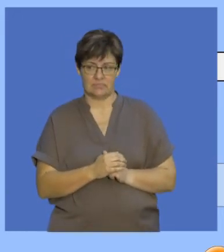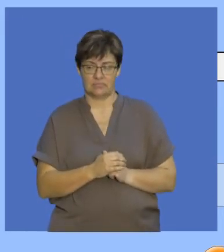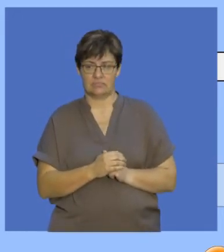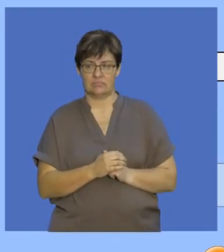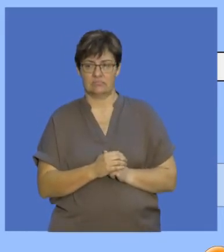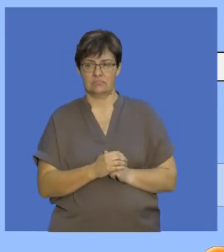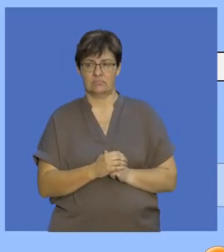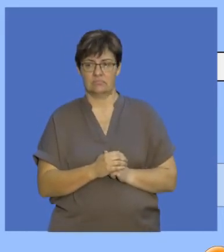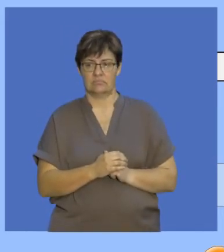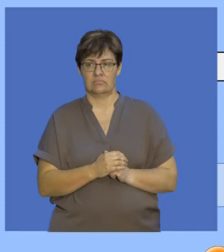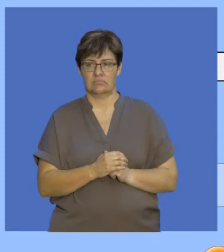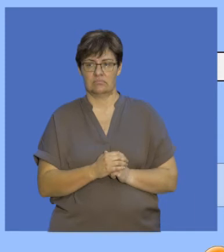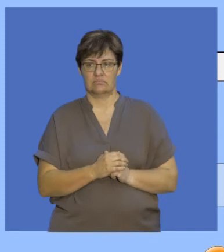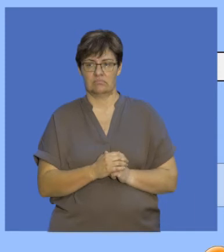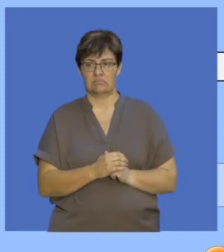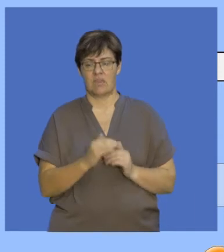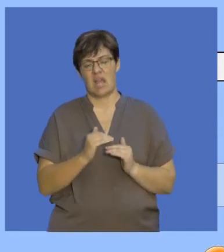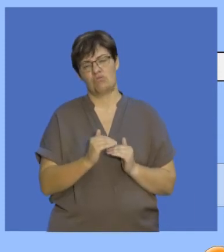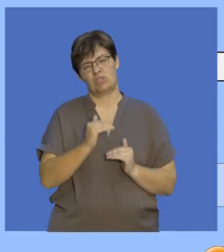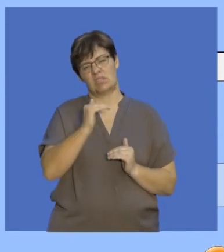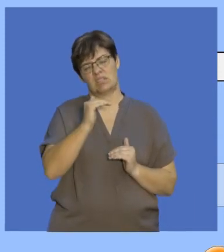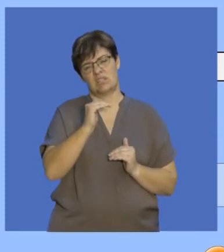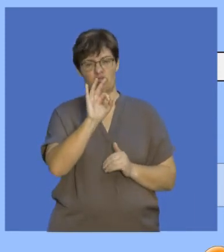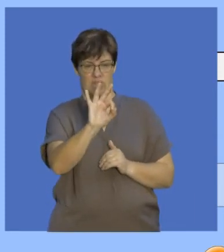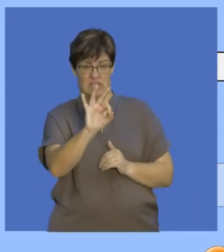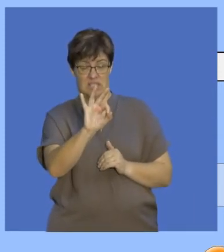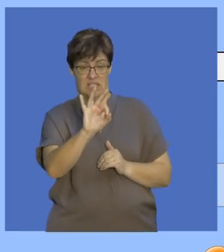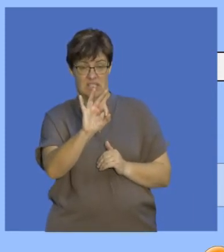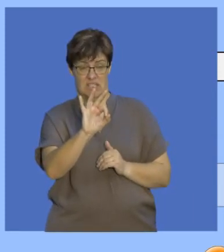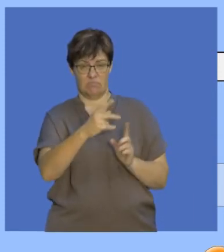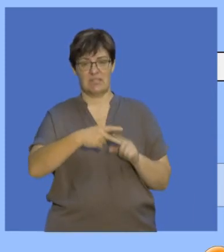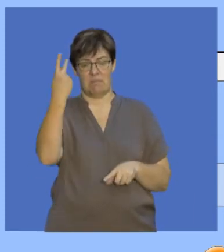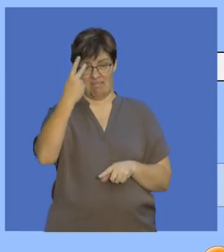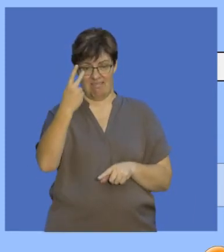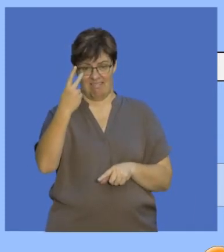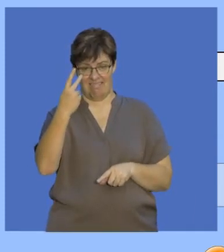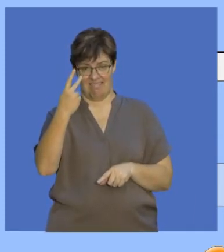let's increase that to say 3. Okay, we double